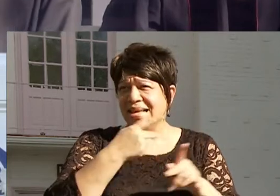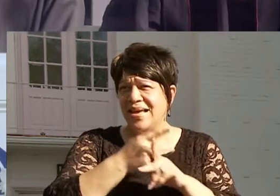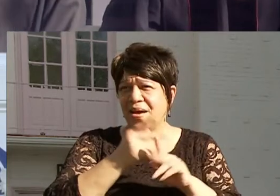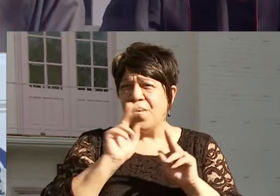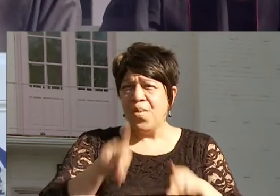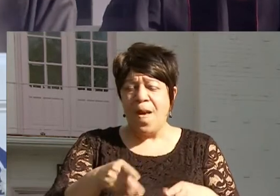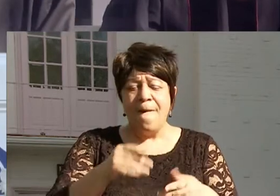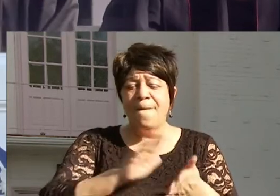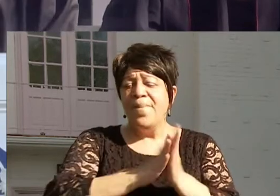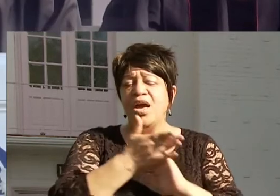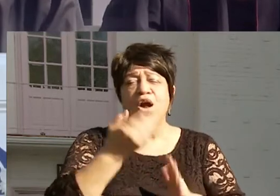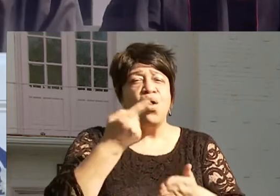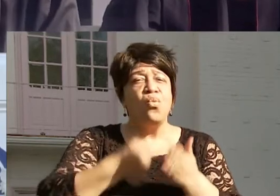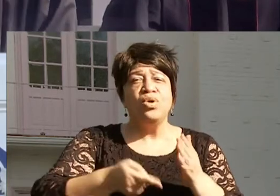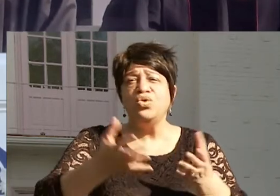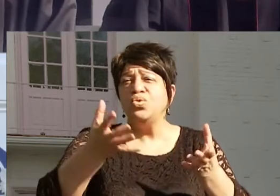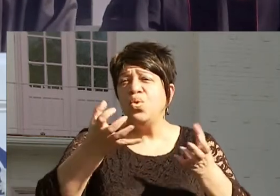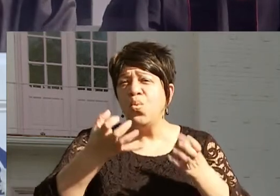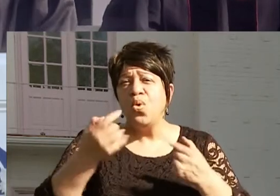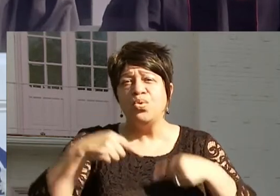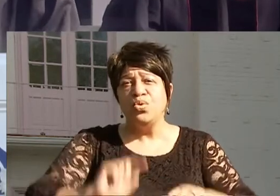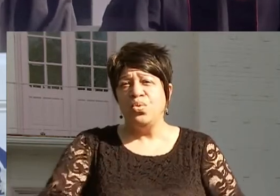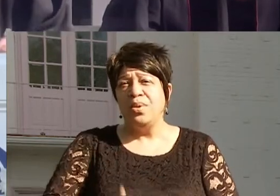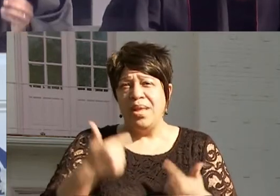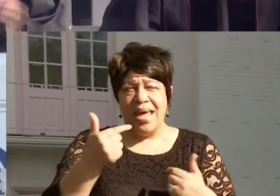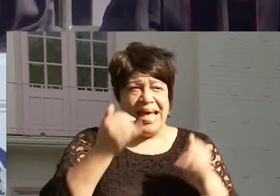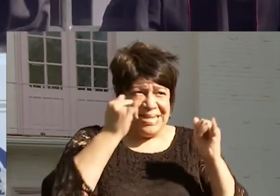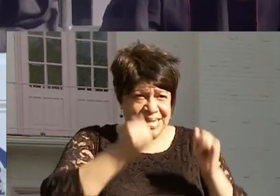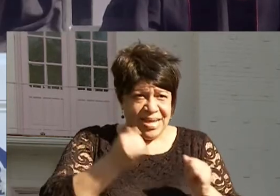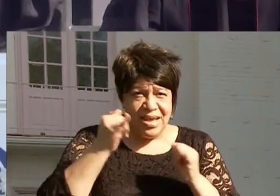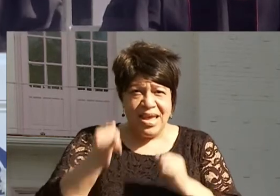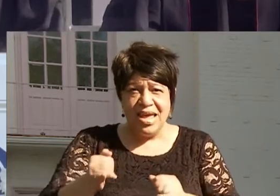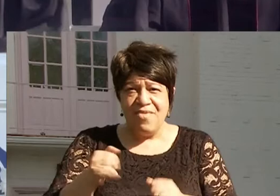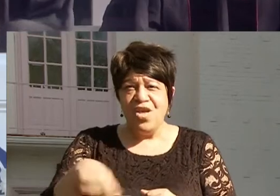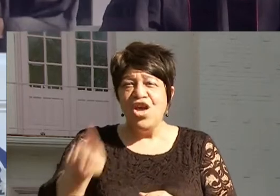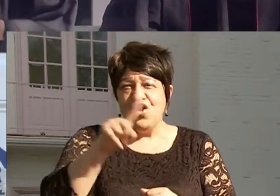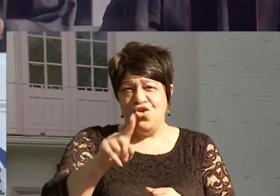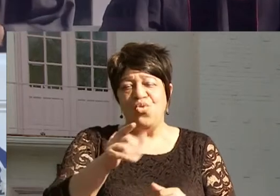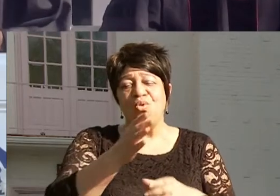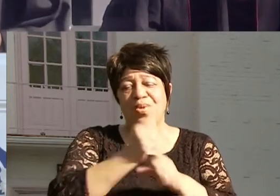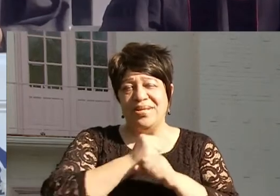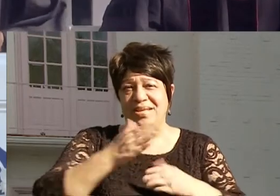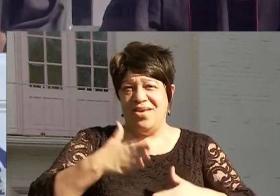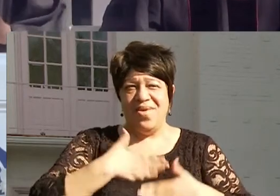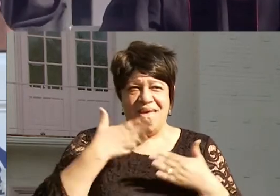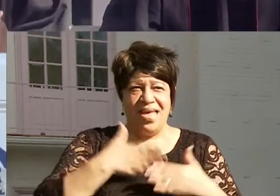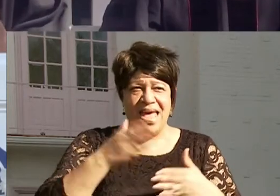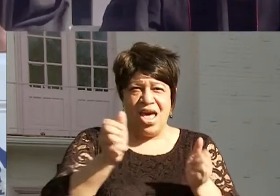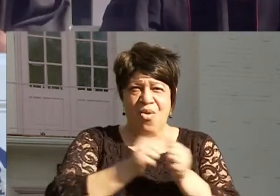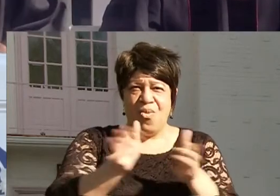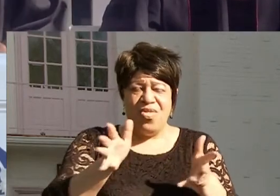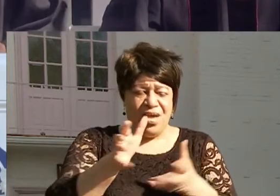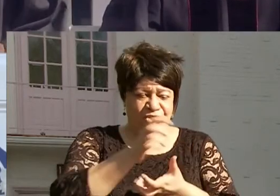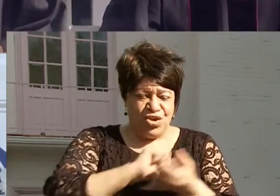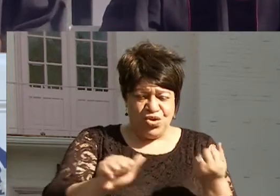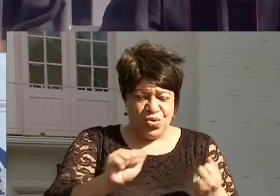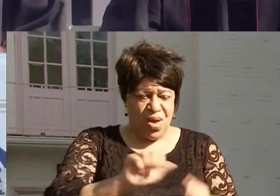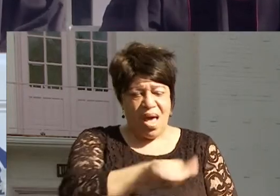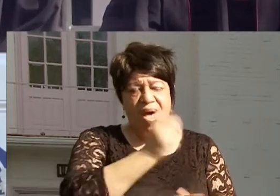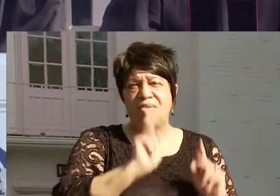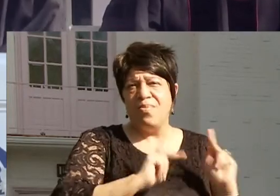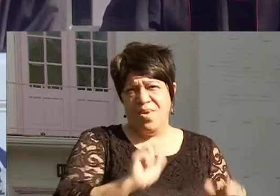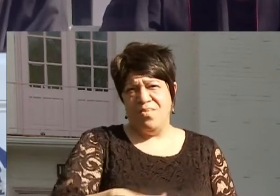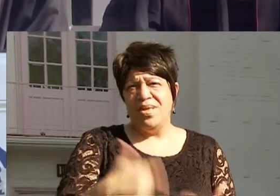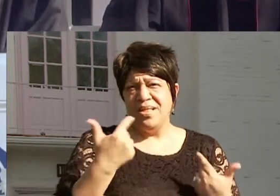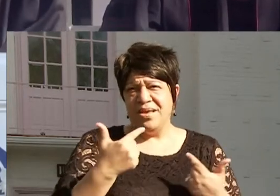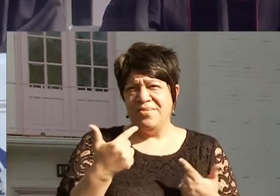Be what you want to be in life, because as an individual, it will bring you happiness without tearing apart the lives of others. Yes,